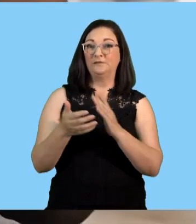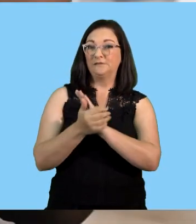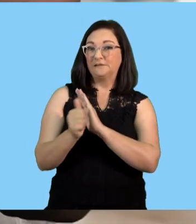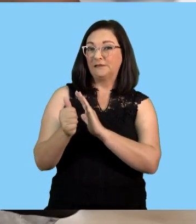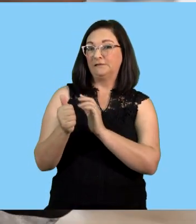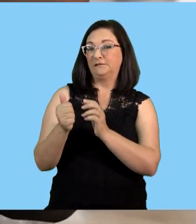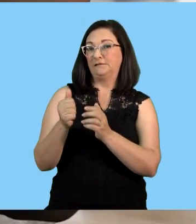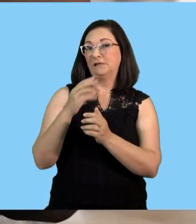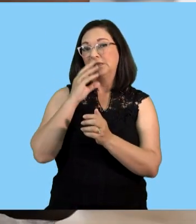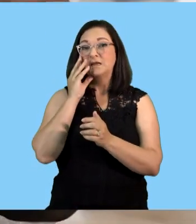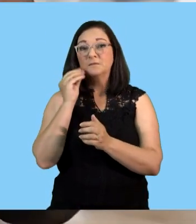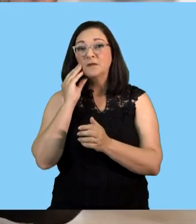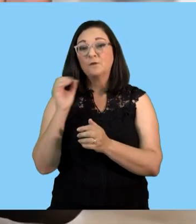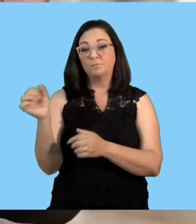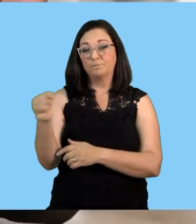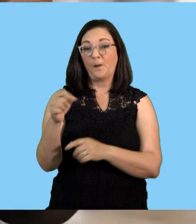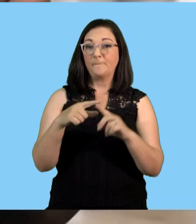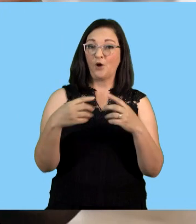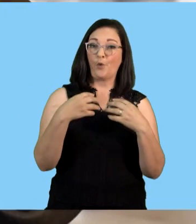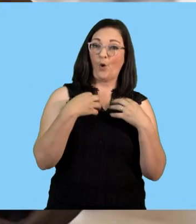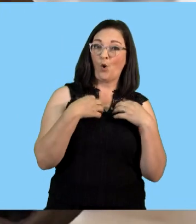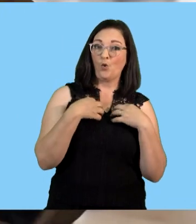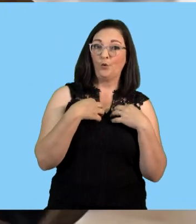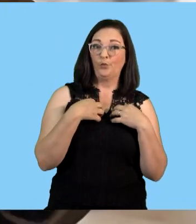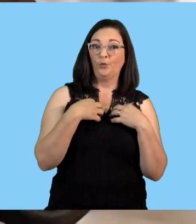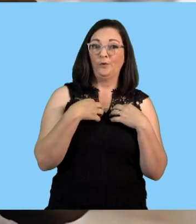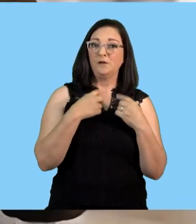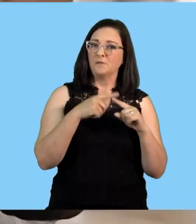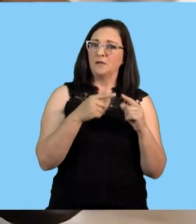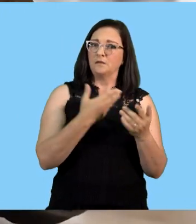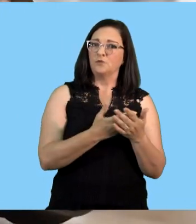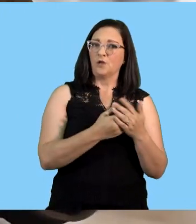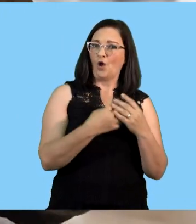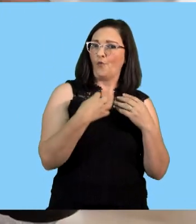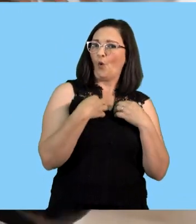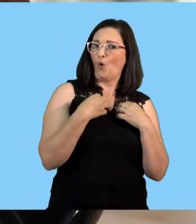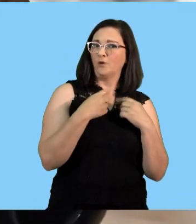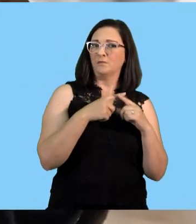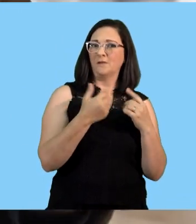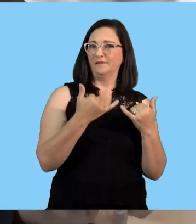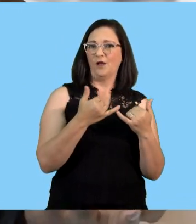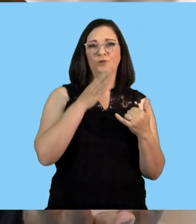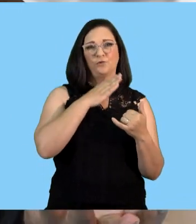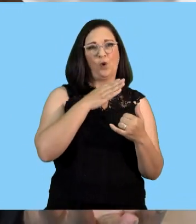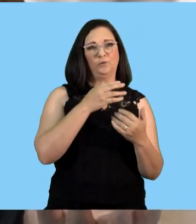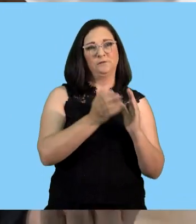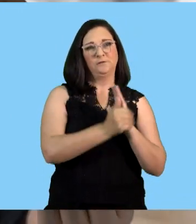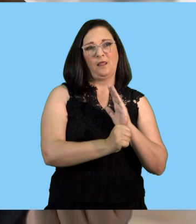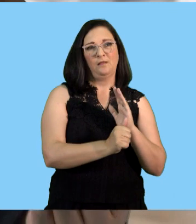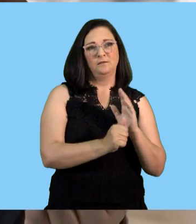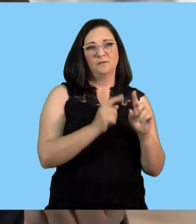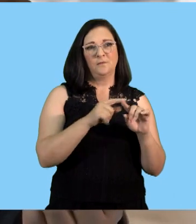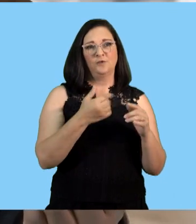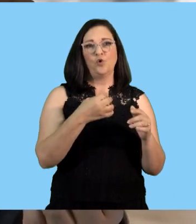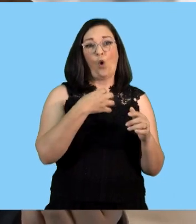skills and your expertise. Do you understand? But with ownership, here, you can be an owner without managerial skills. So as